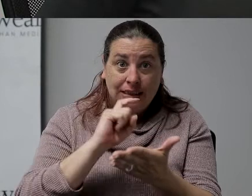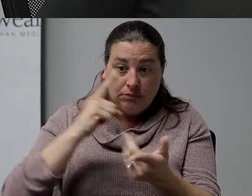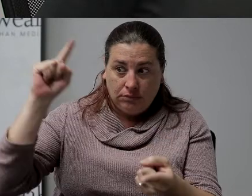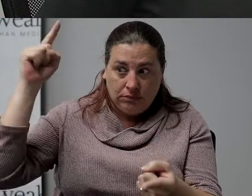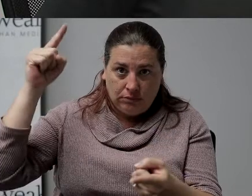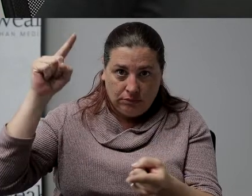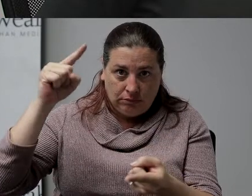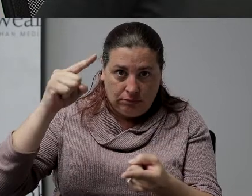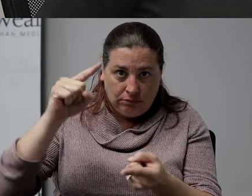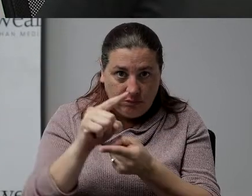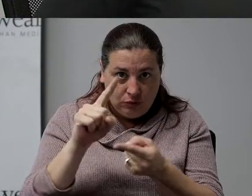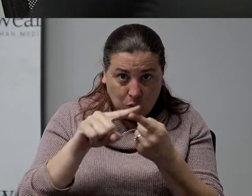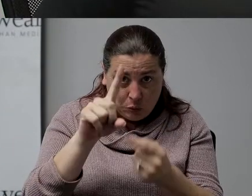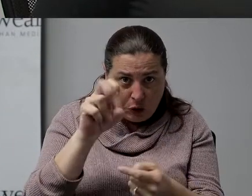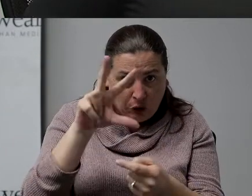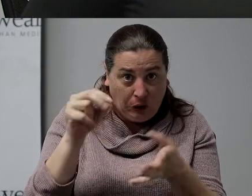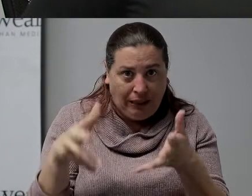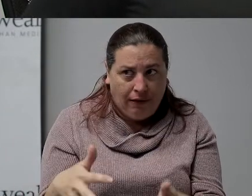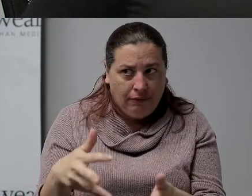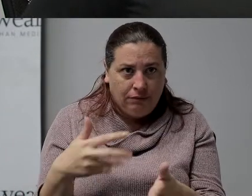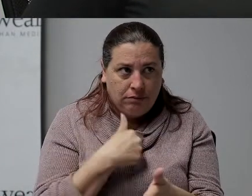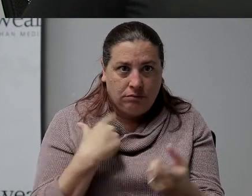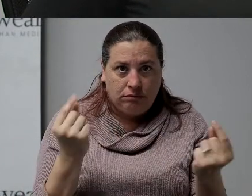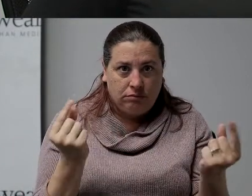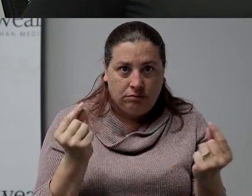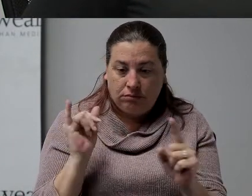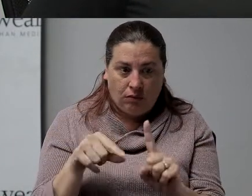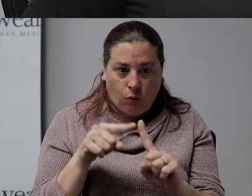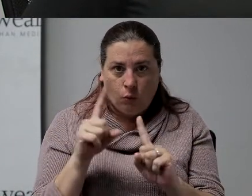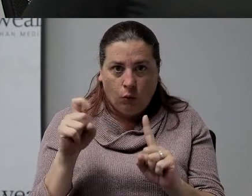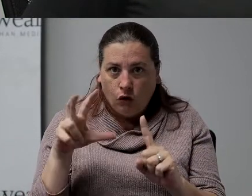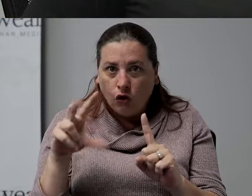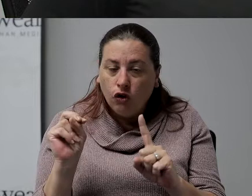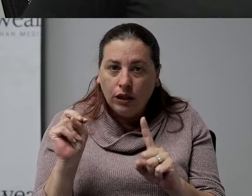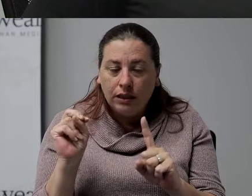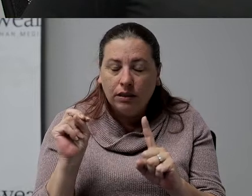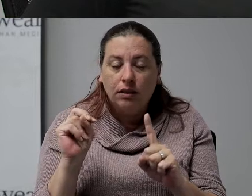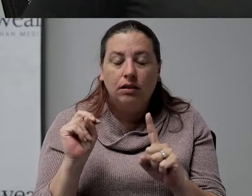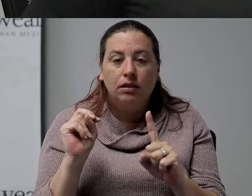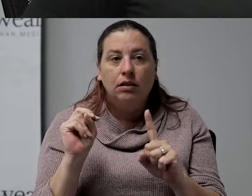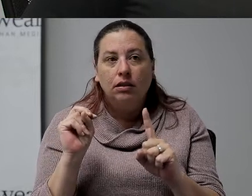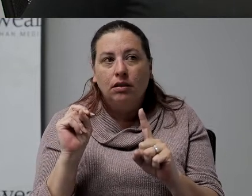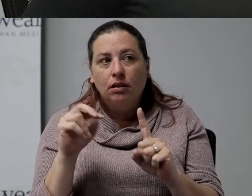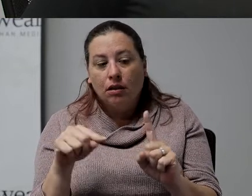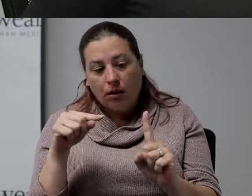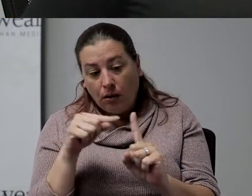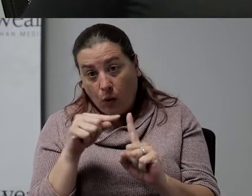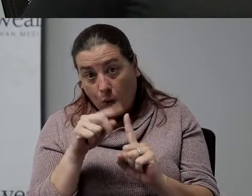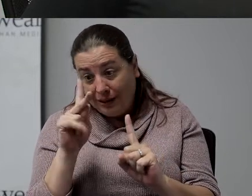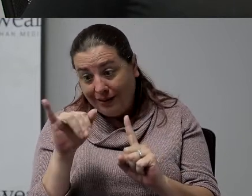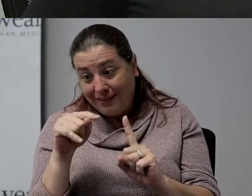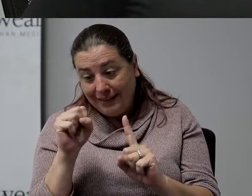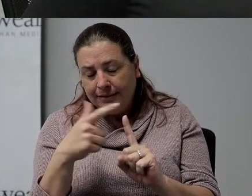to 130 kits. And those kits have a solution